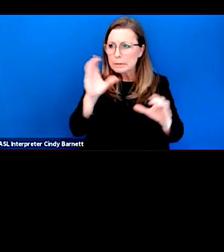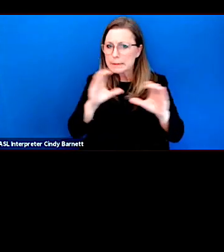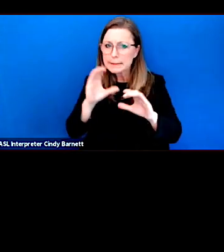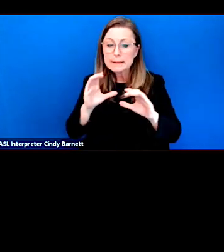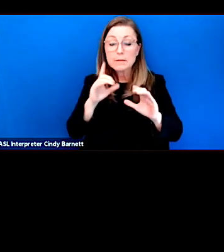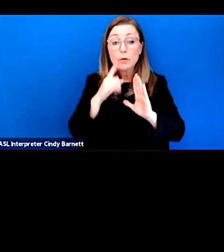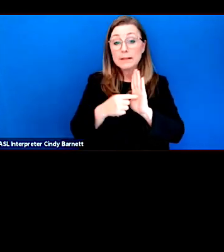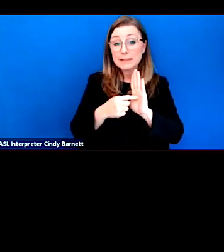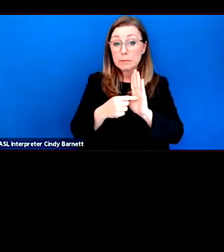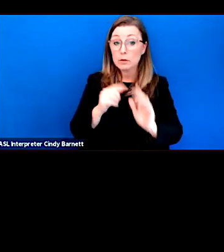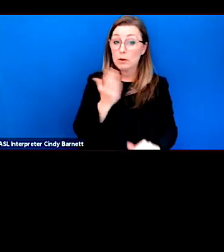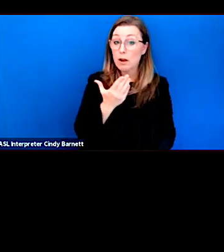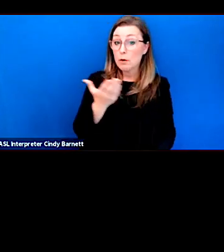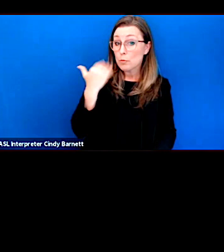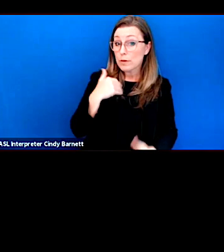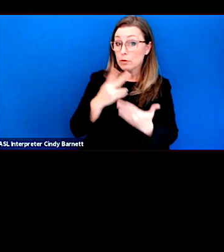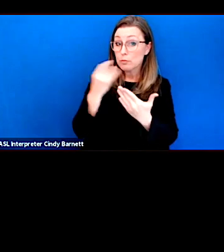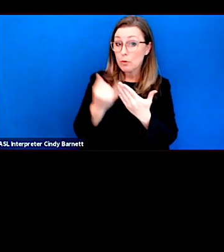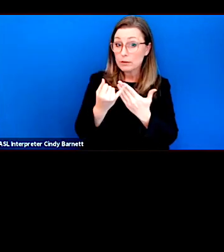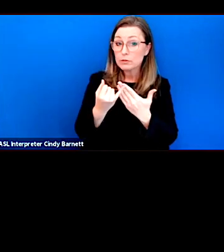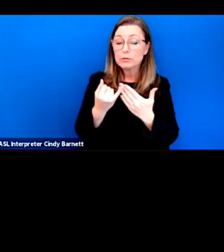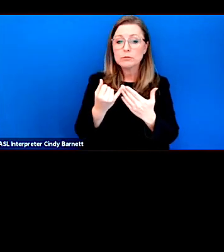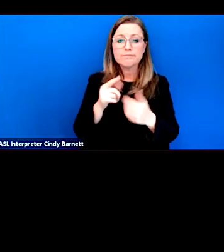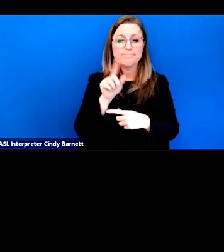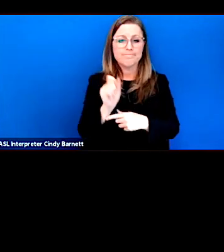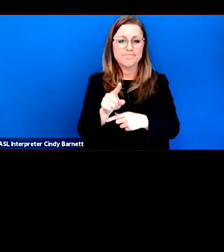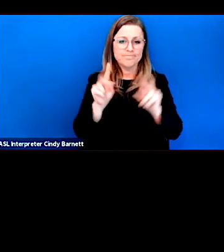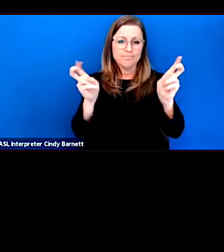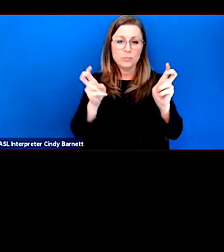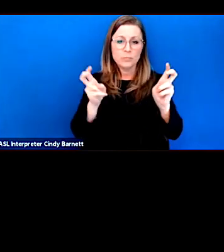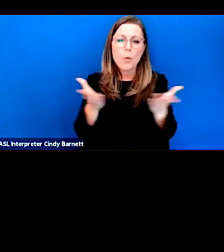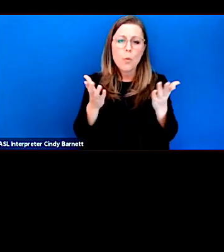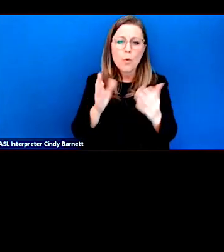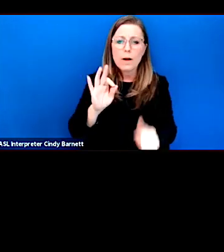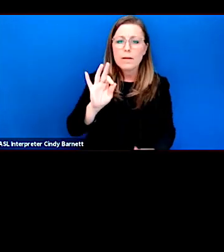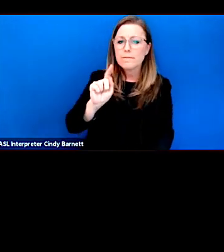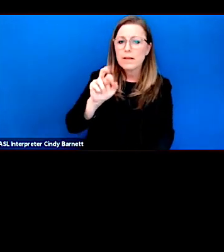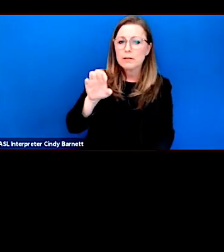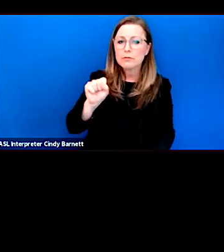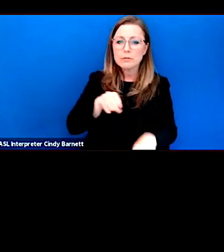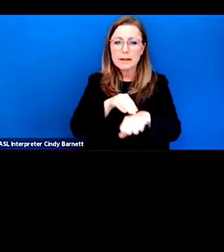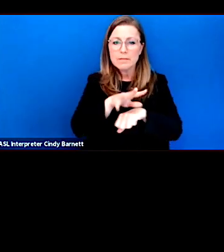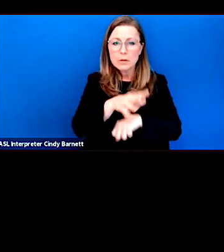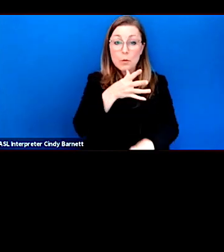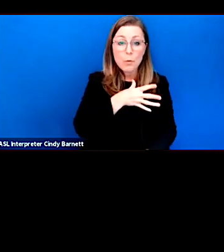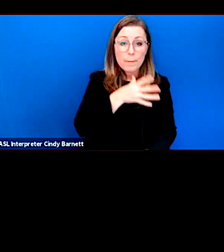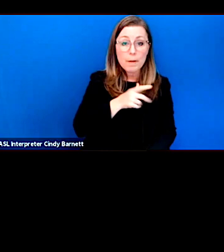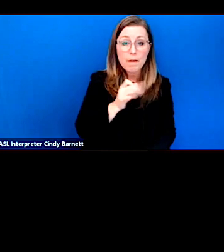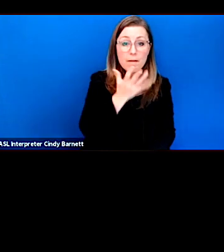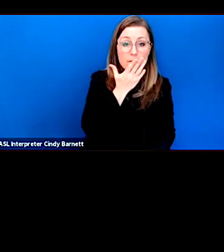project is, what factors influence women of color's persistence in undergraduate engineering